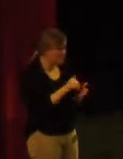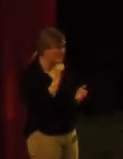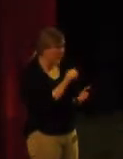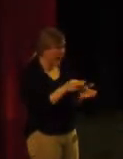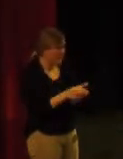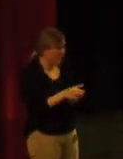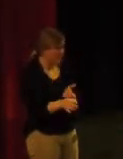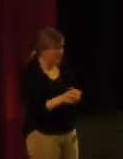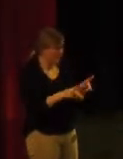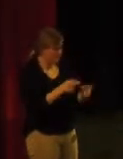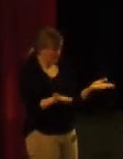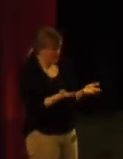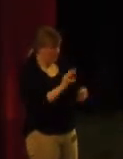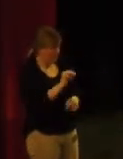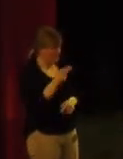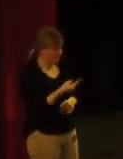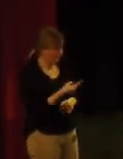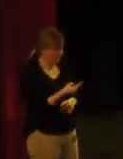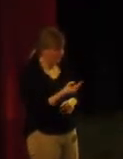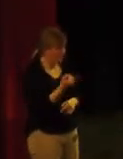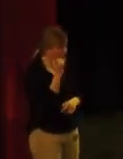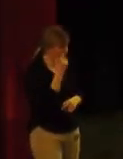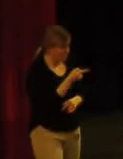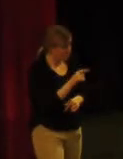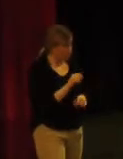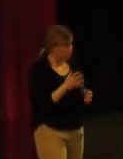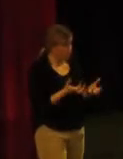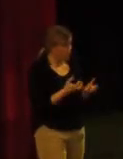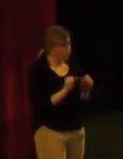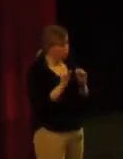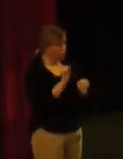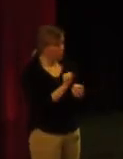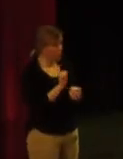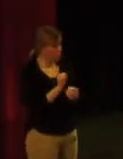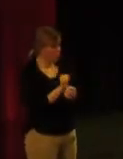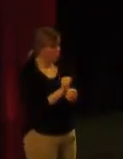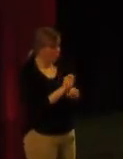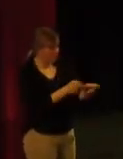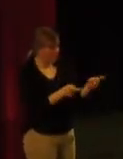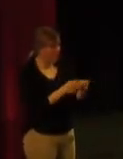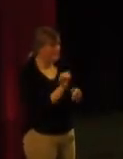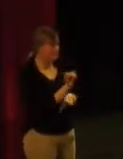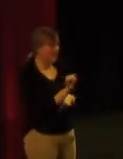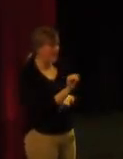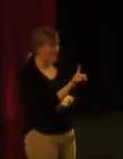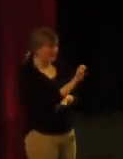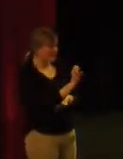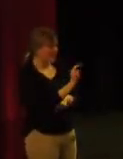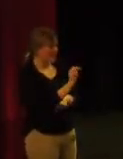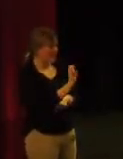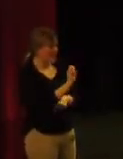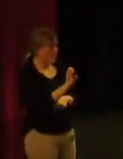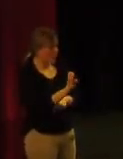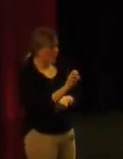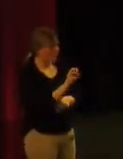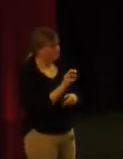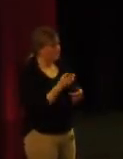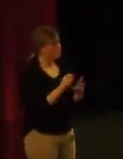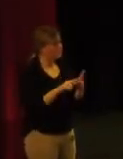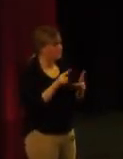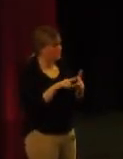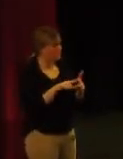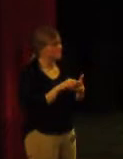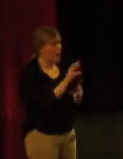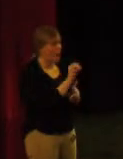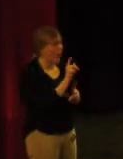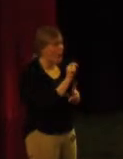Michigan. And if you are going to be working in places like Lenawee County, Ottawa County, Ingham